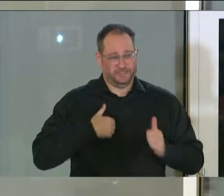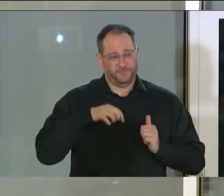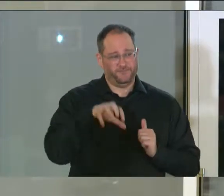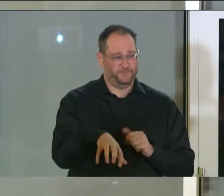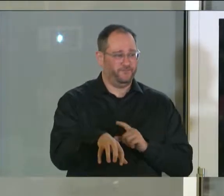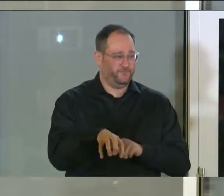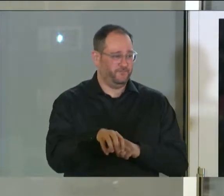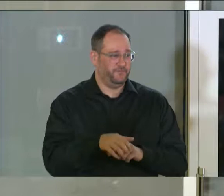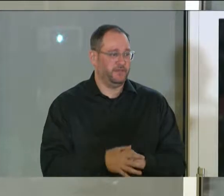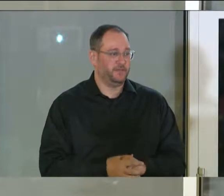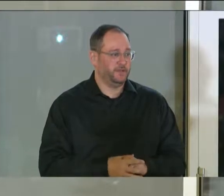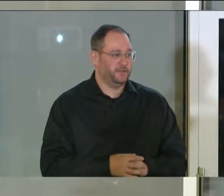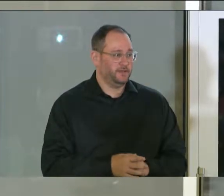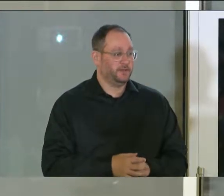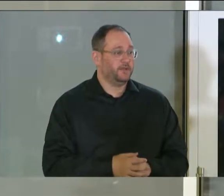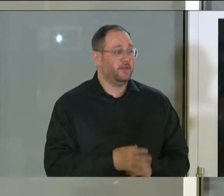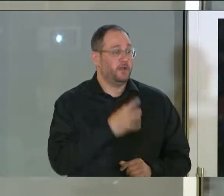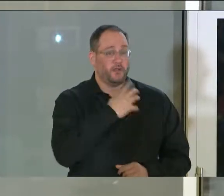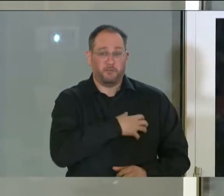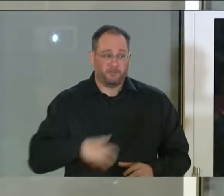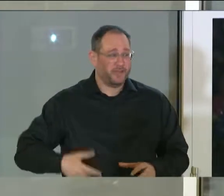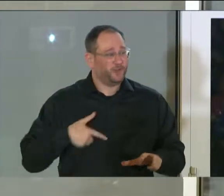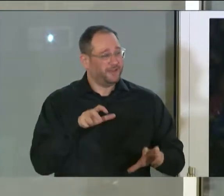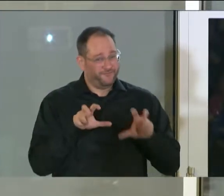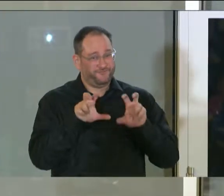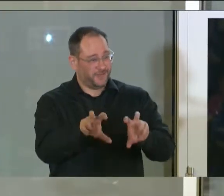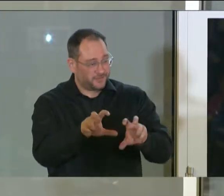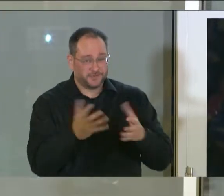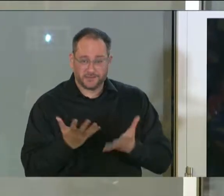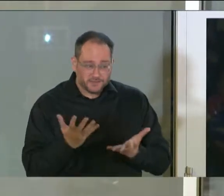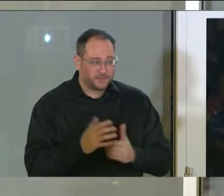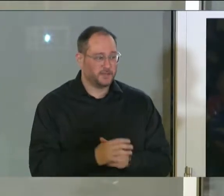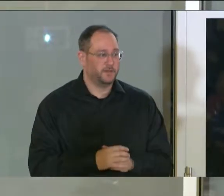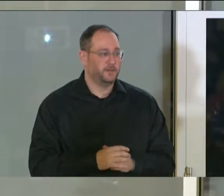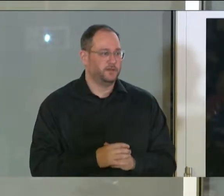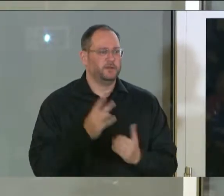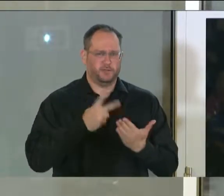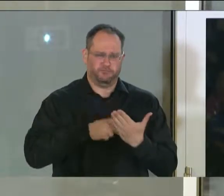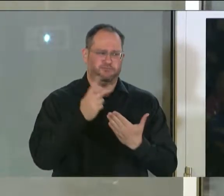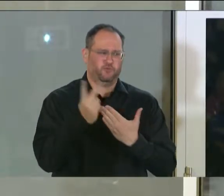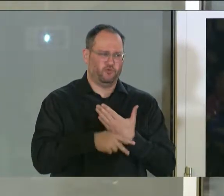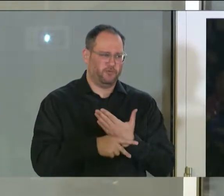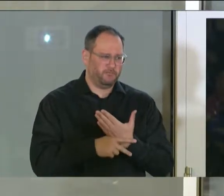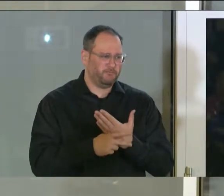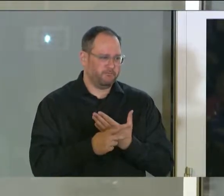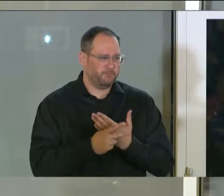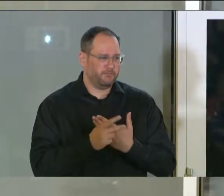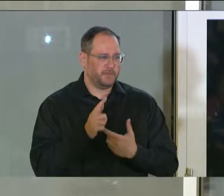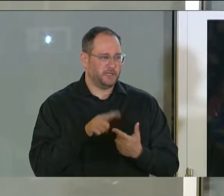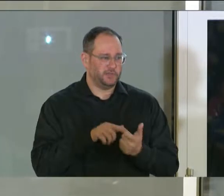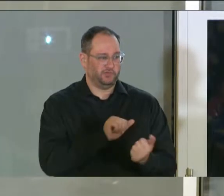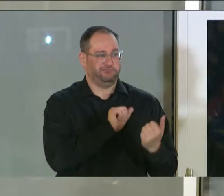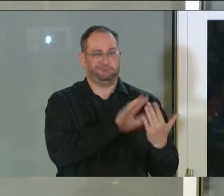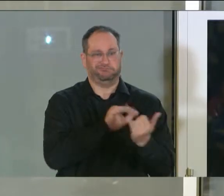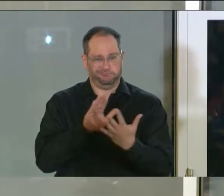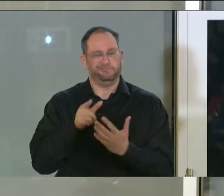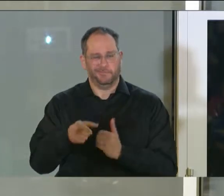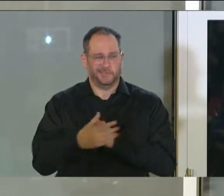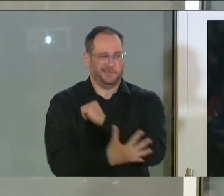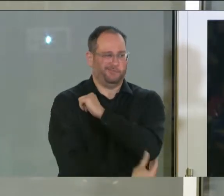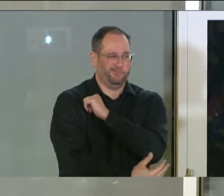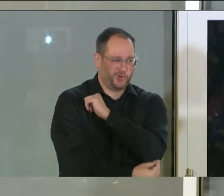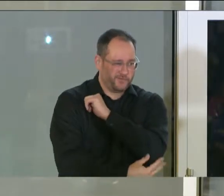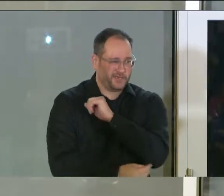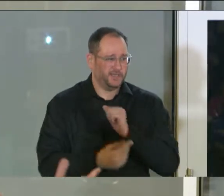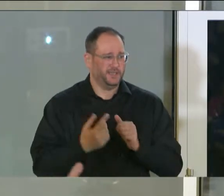invests heavily in a program, a federal program that's designed to break the cycle of poverty. We put local money in it to prevent people from